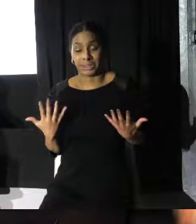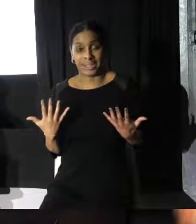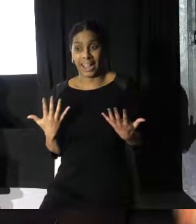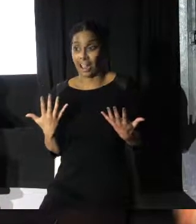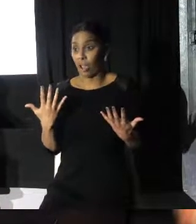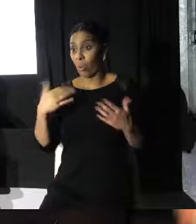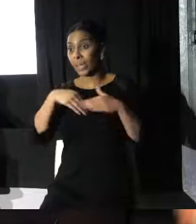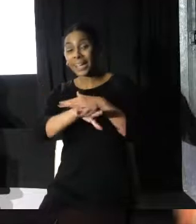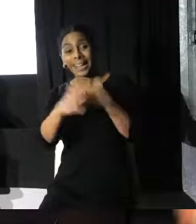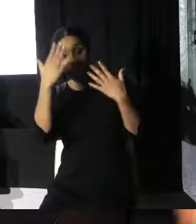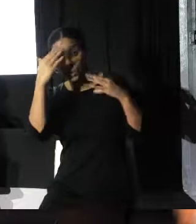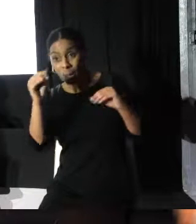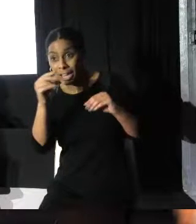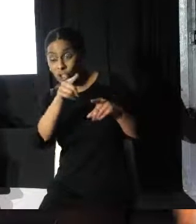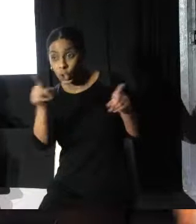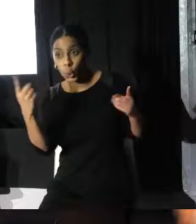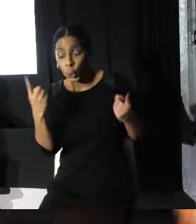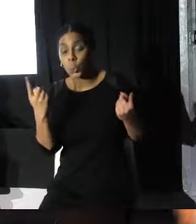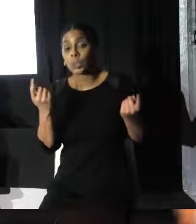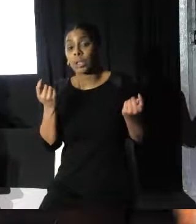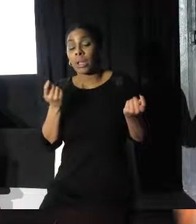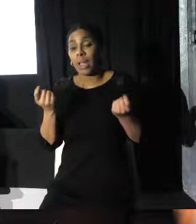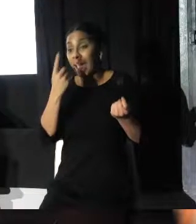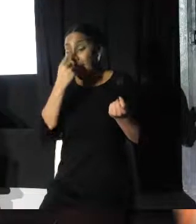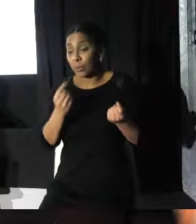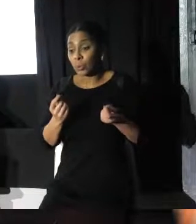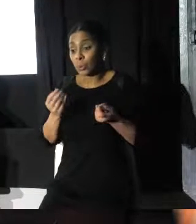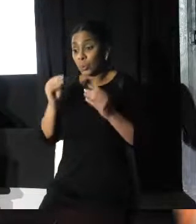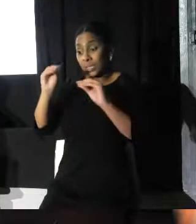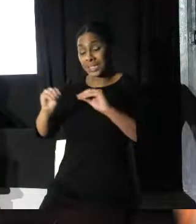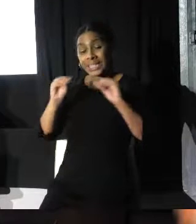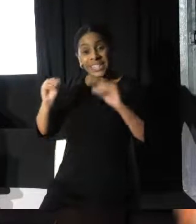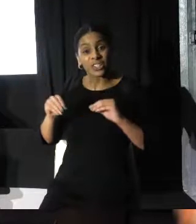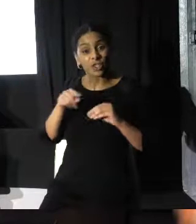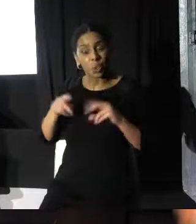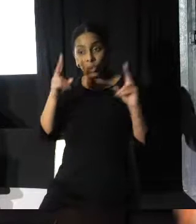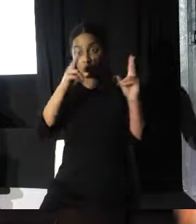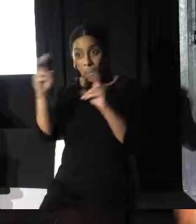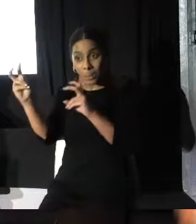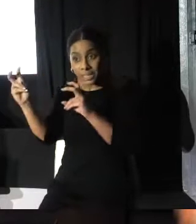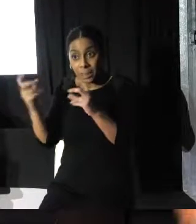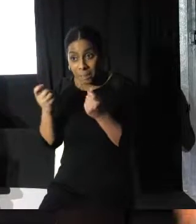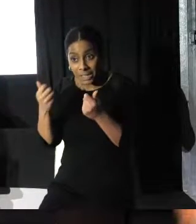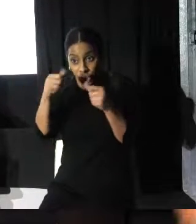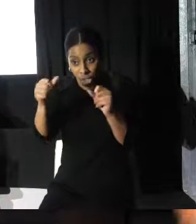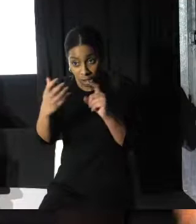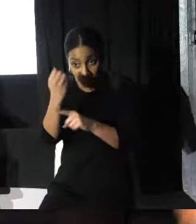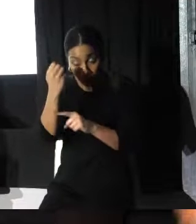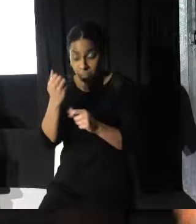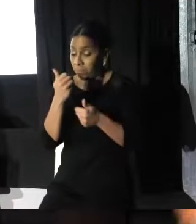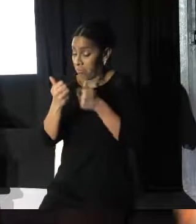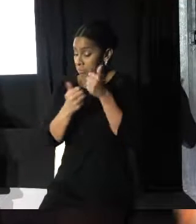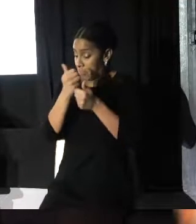in education who's managing to teach on these questions sort of one way or another.